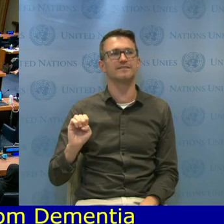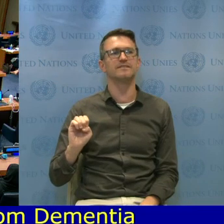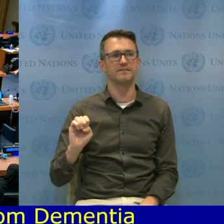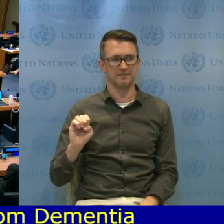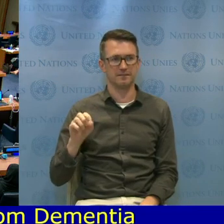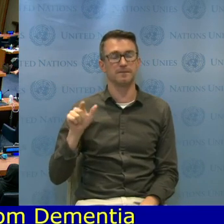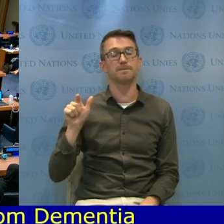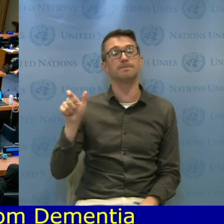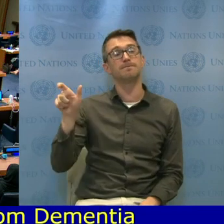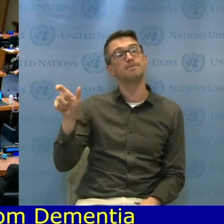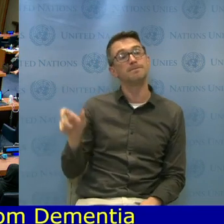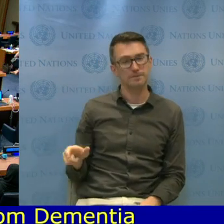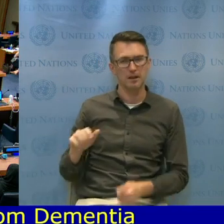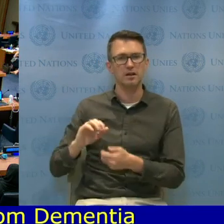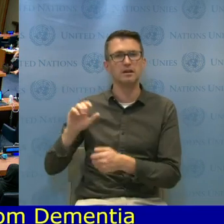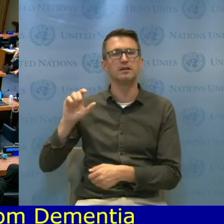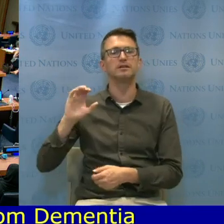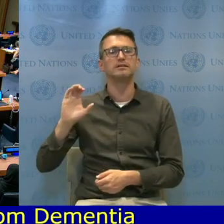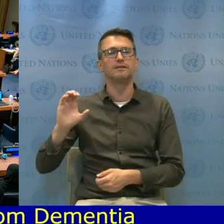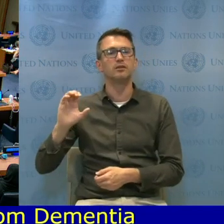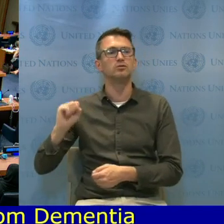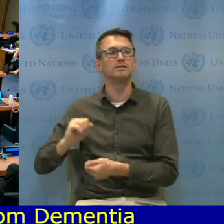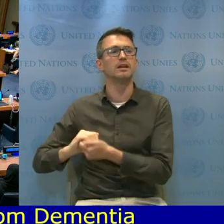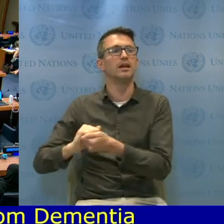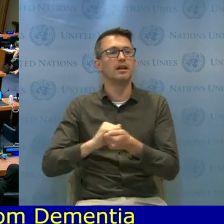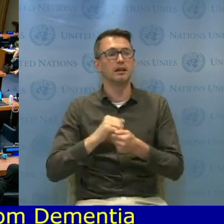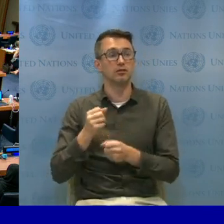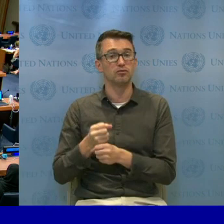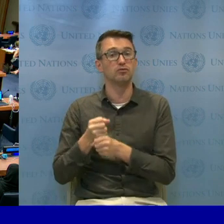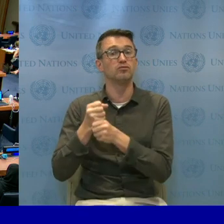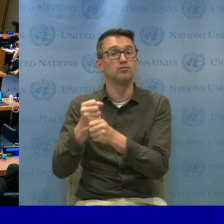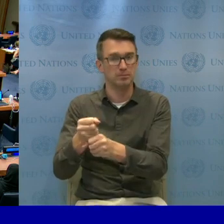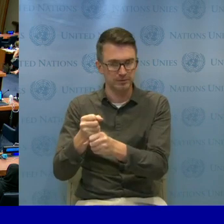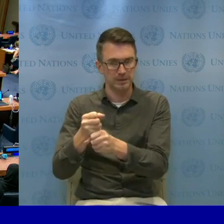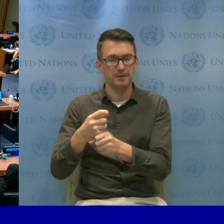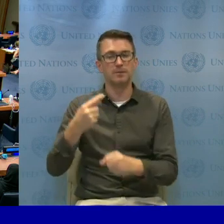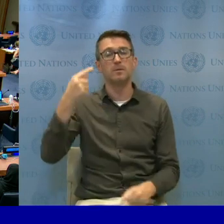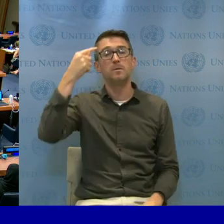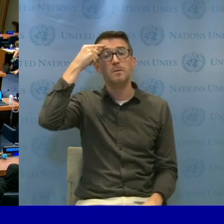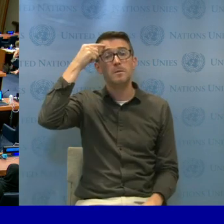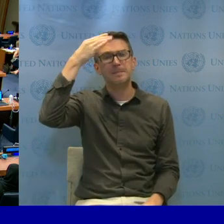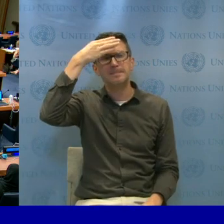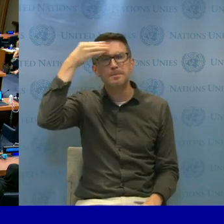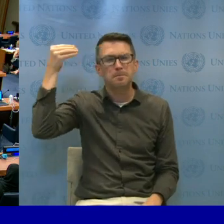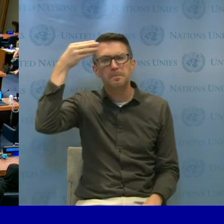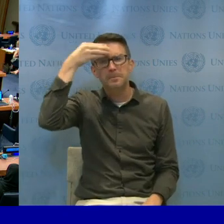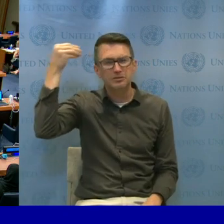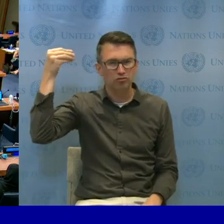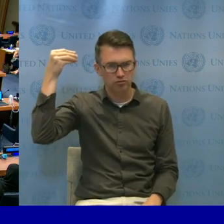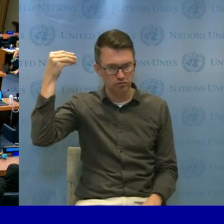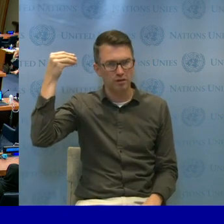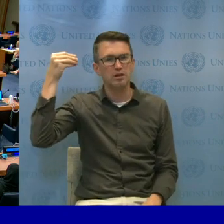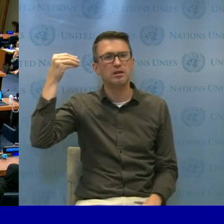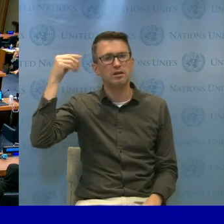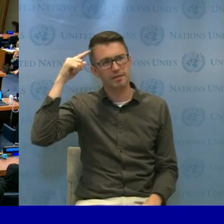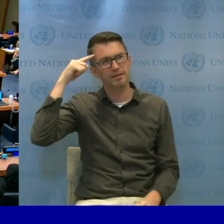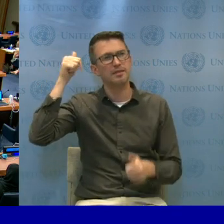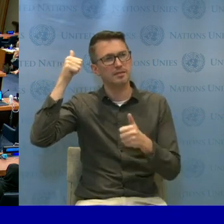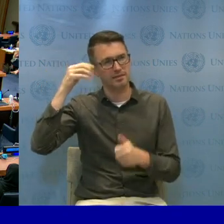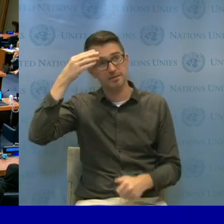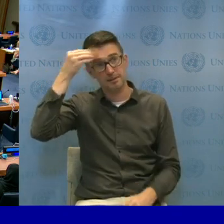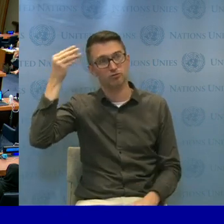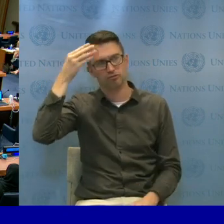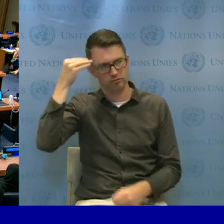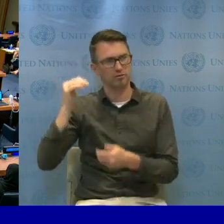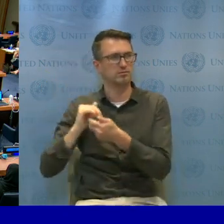Good afternoon, Your Excellency, Ambassador Katalin Bogyay, Permanent Representative of Hungary to the UN. It is my